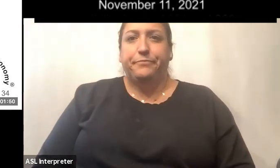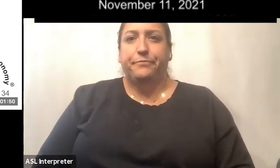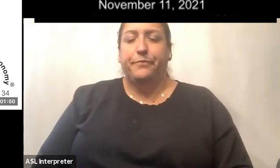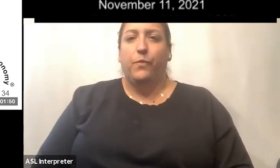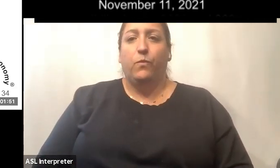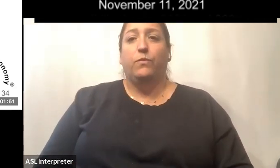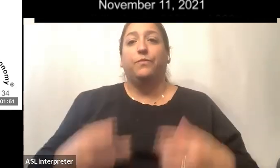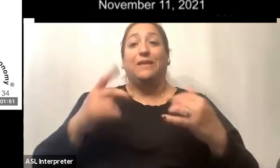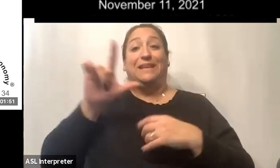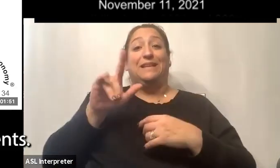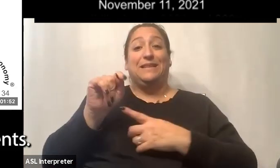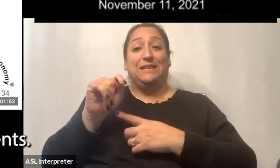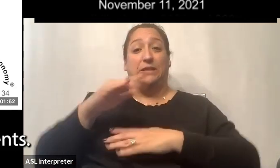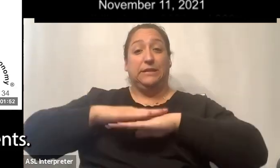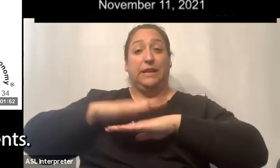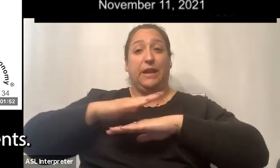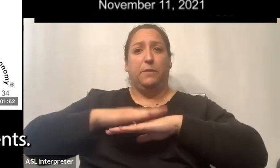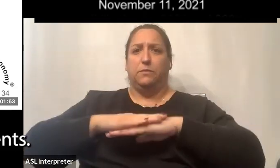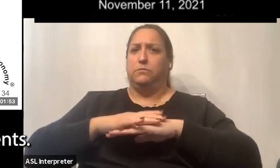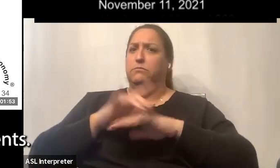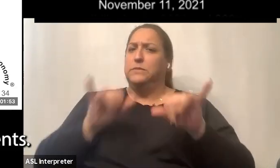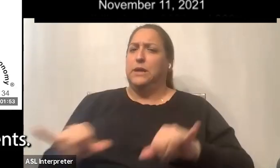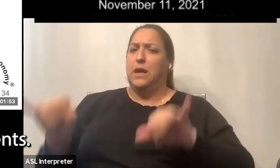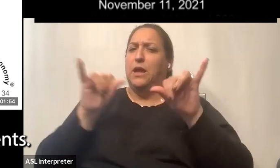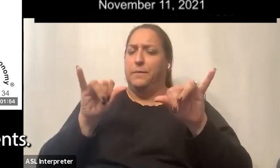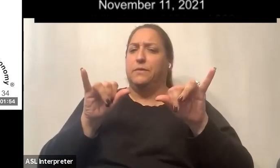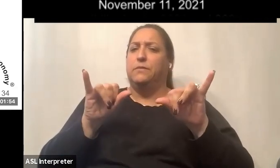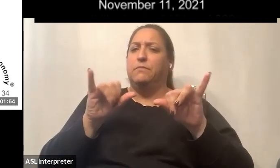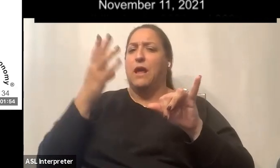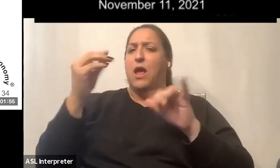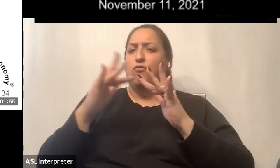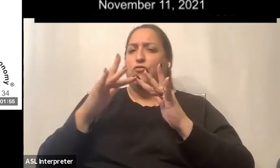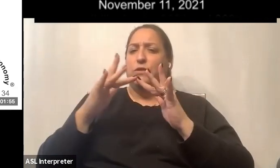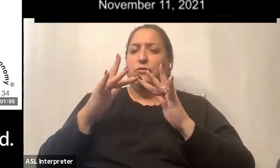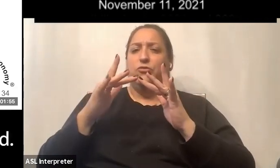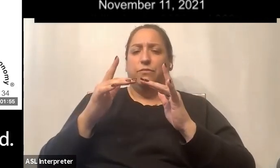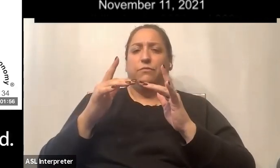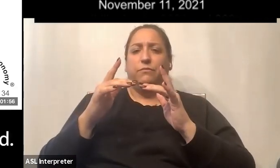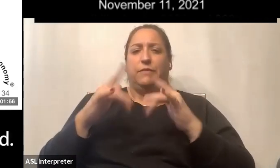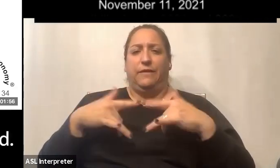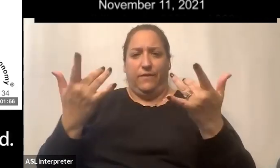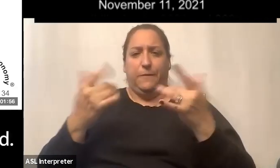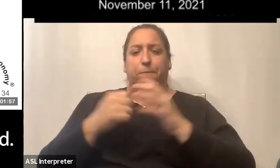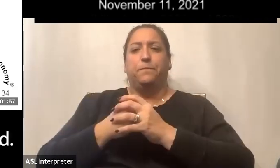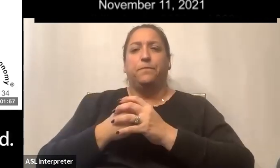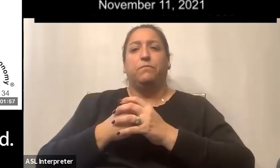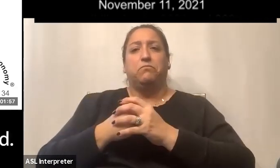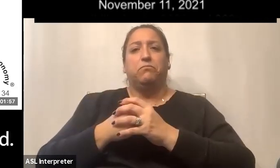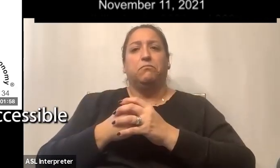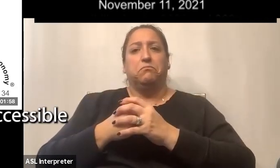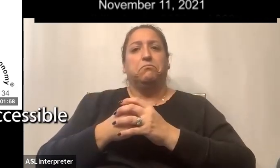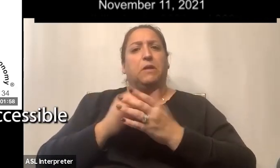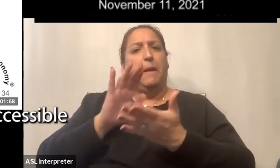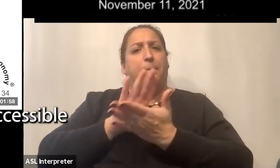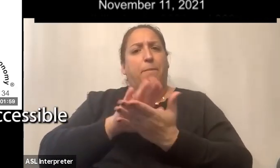The literature table, very common at outreach events. Well, the pages are neatly stacked,